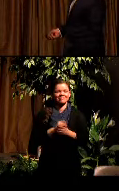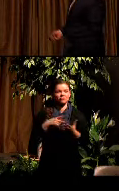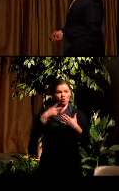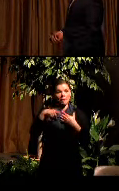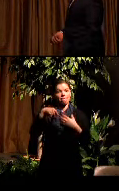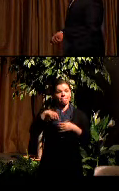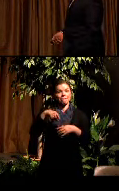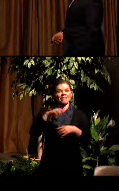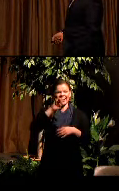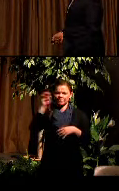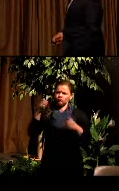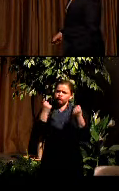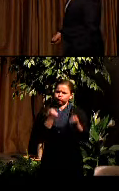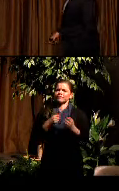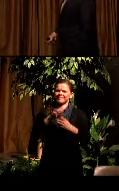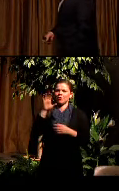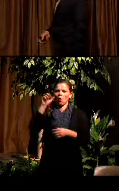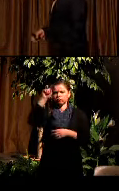Florida.